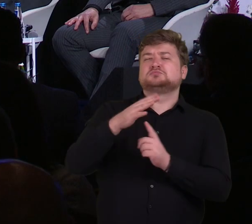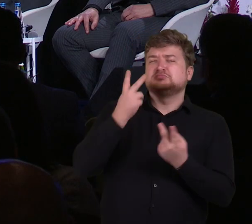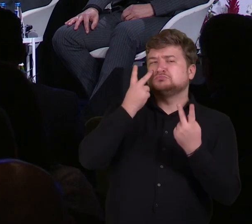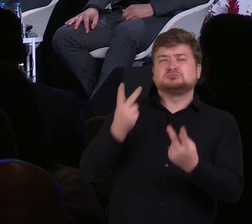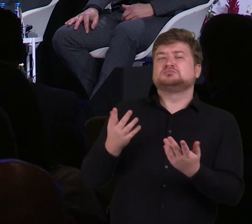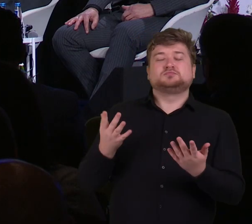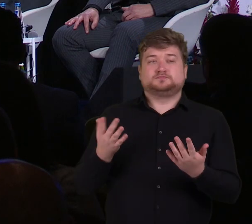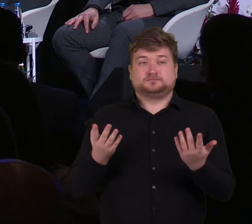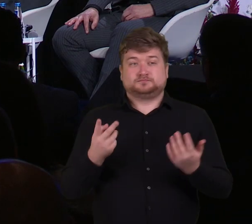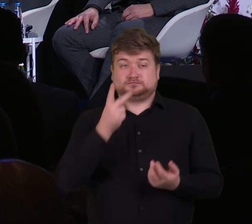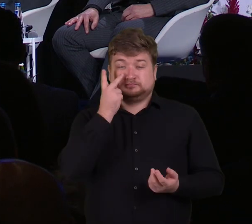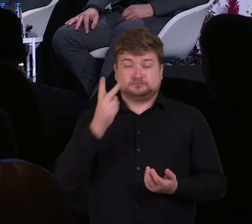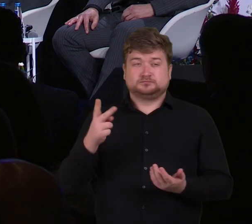experiences,